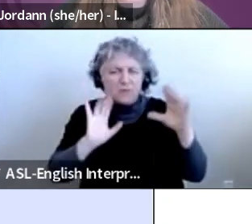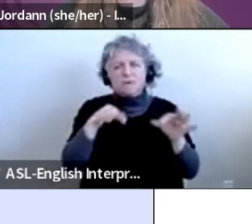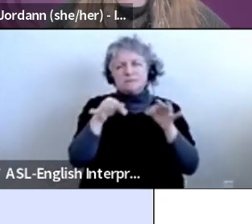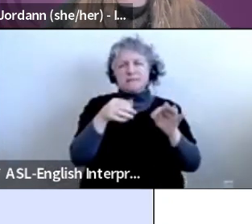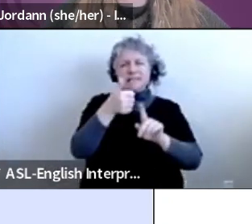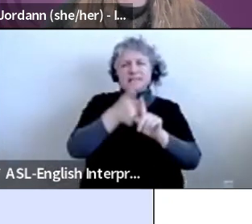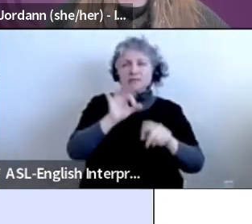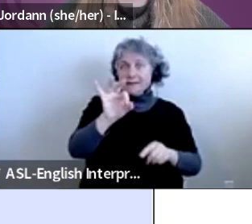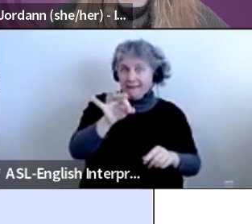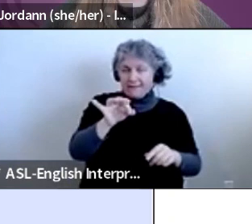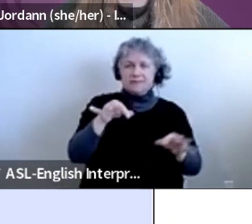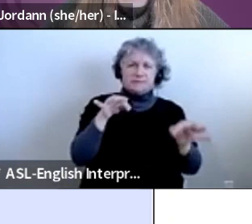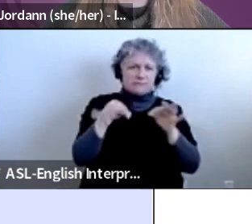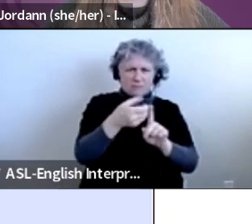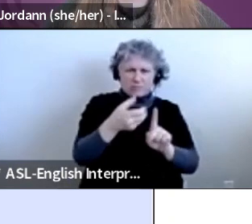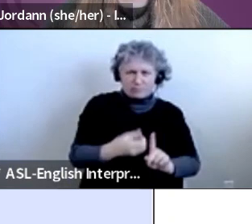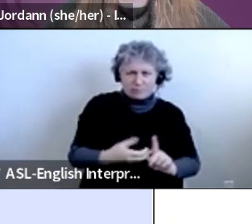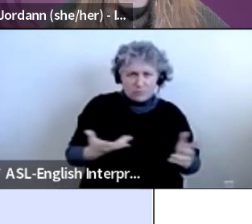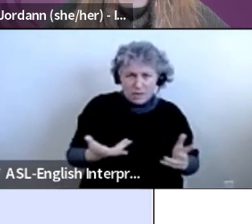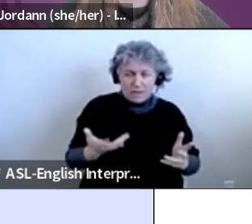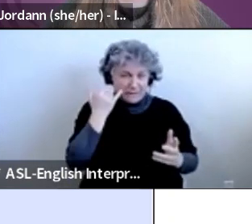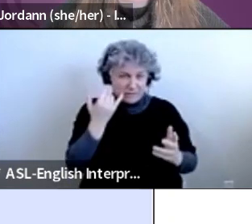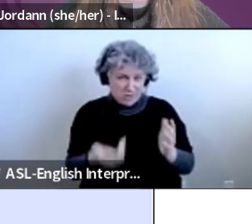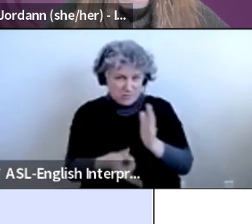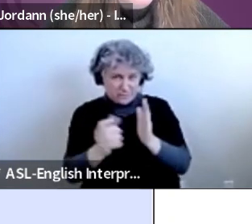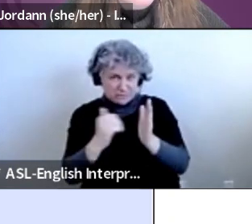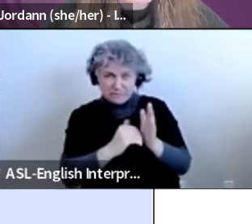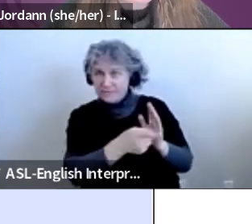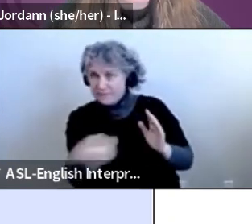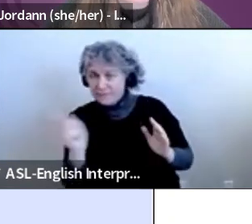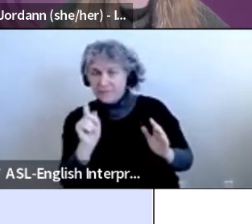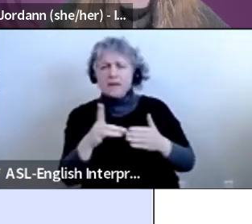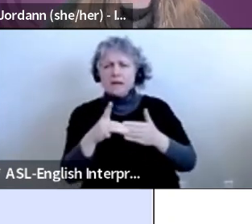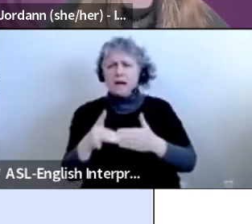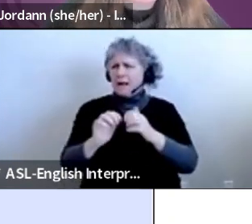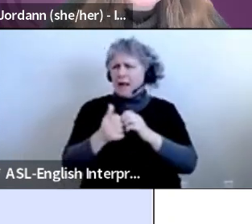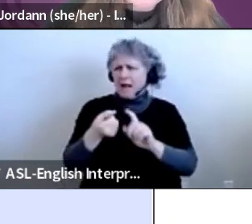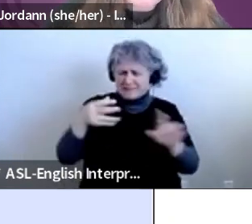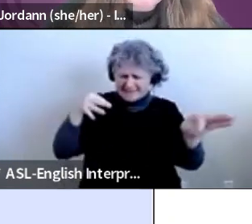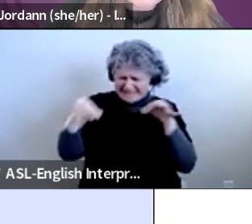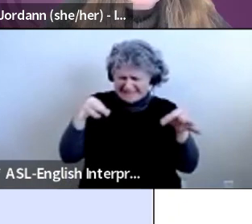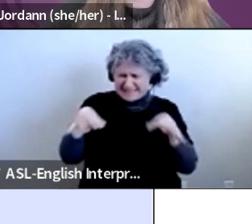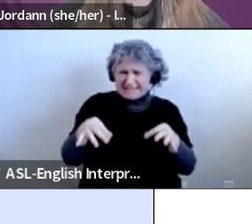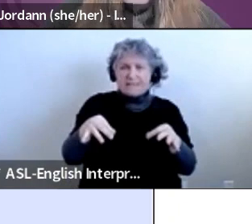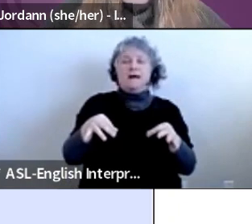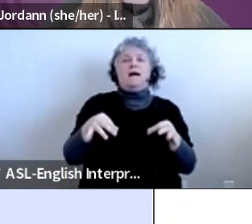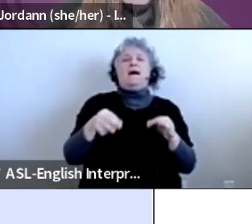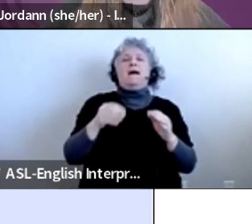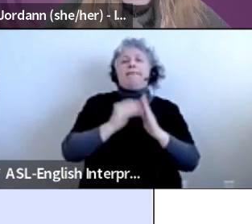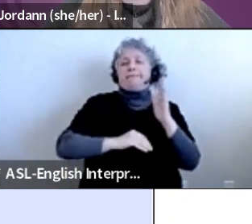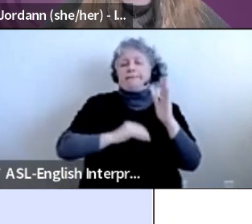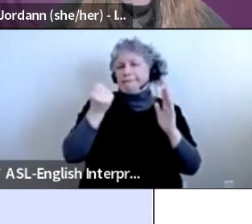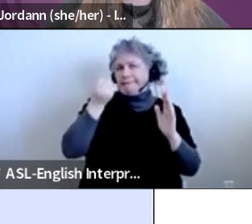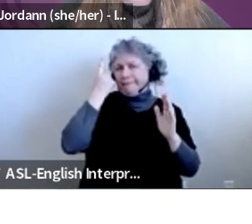it. But then I'll also reference where you can find a business model canvas guide that dives even deeper into how to complete this on